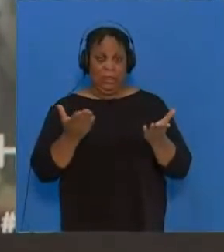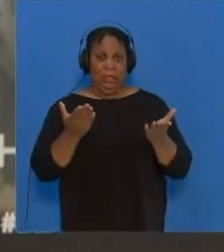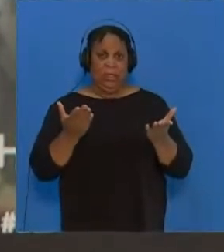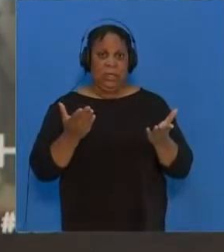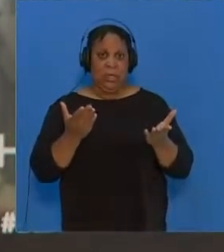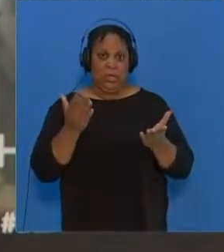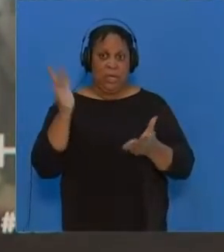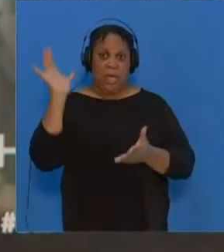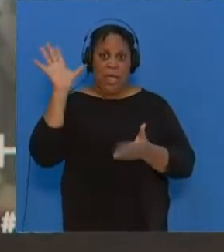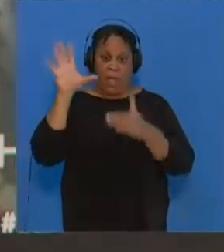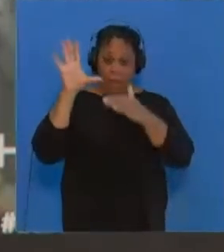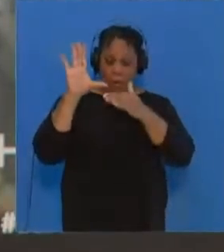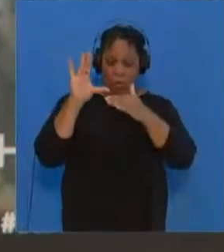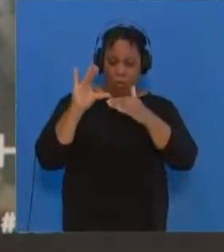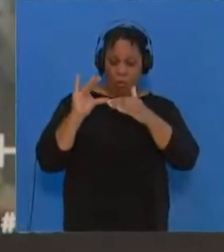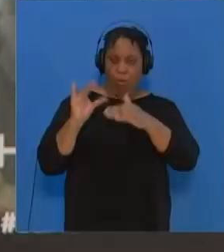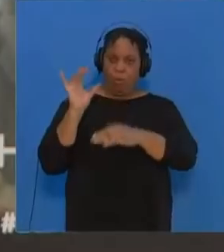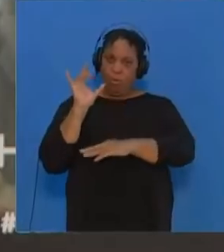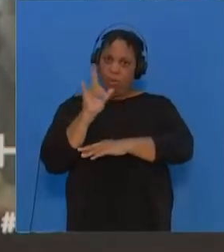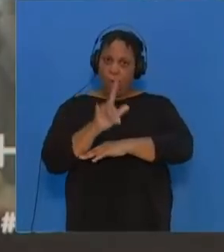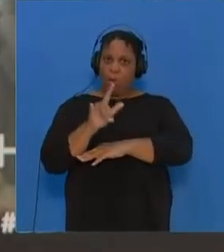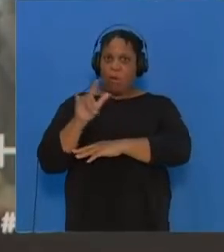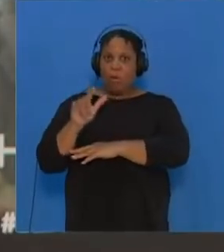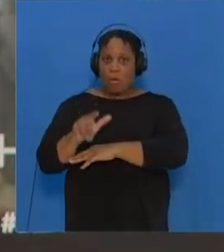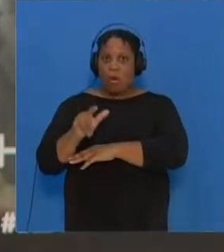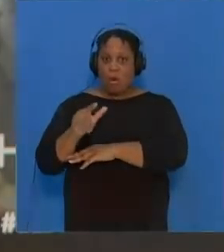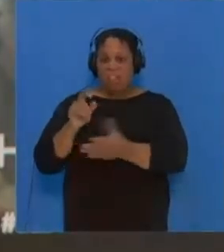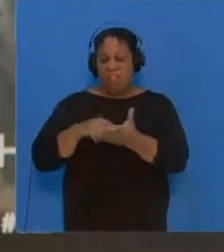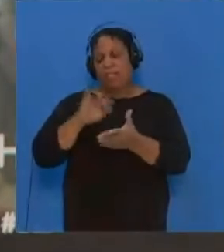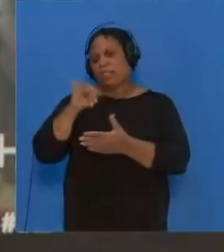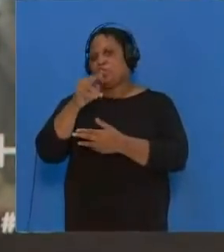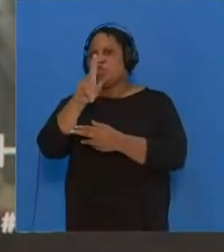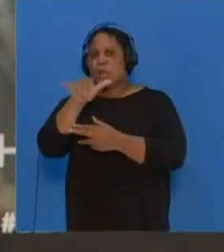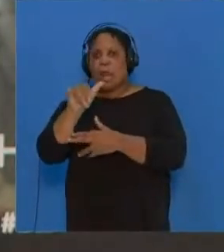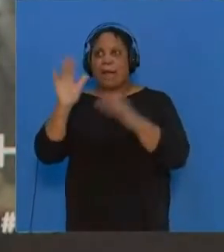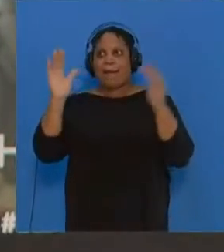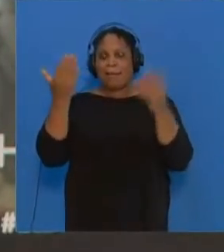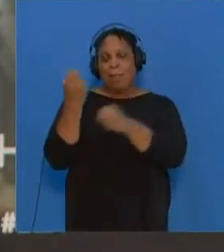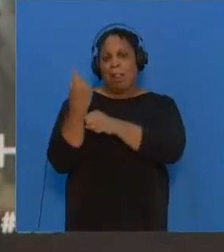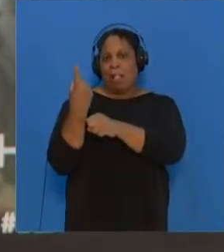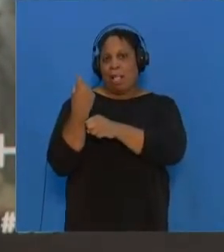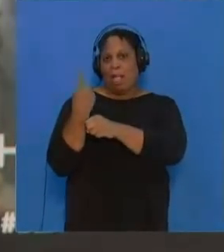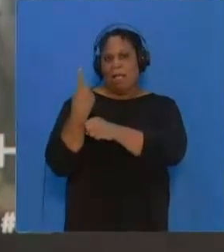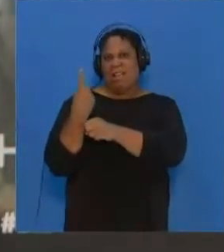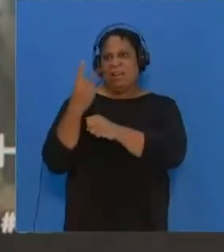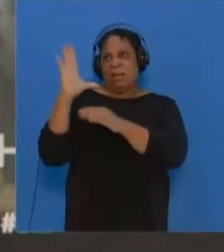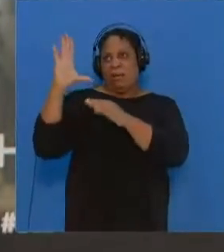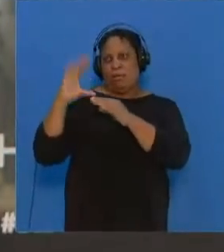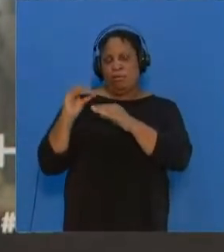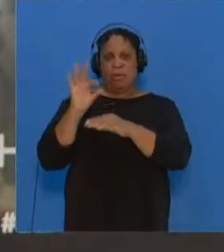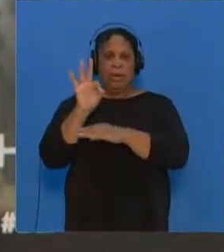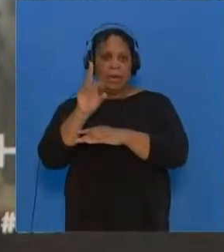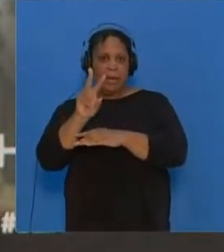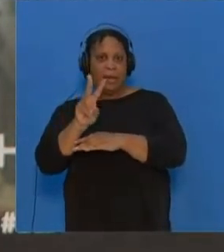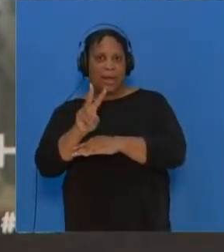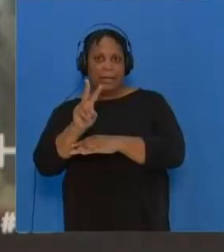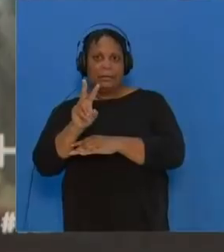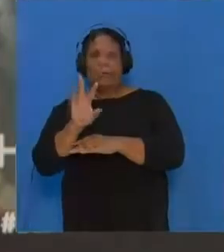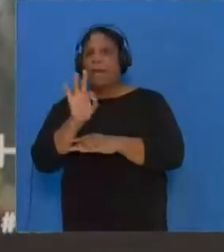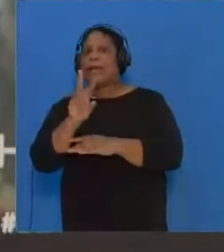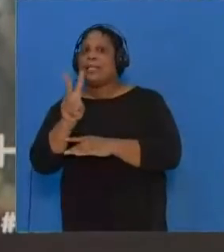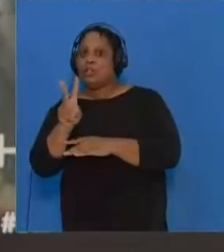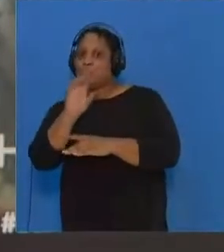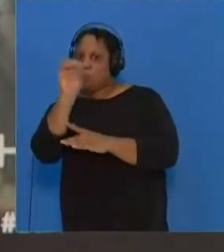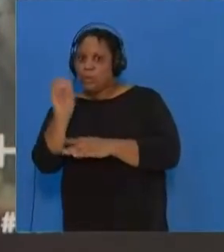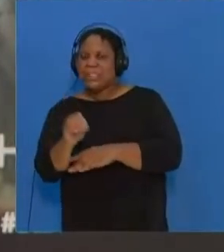capacity is going to be down significantly. I think our capacity this July compared to last July is going to be down 92%. So it's certainly going